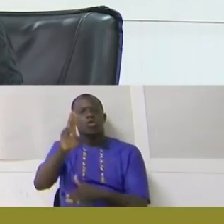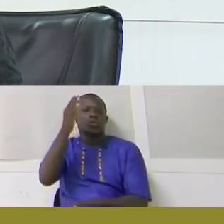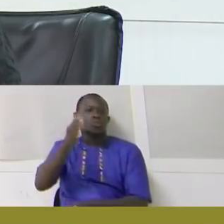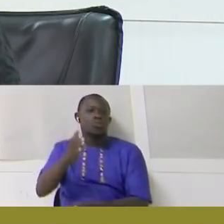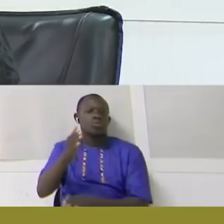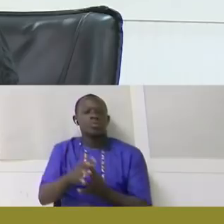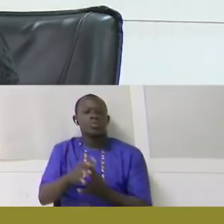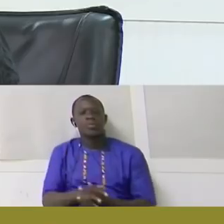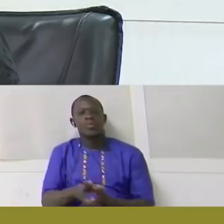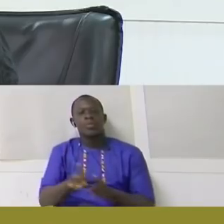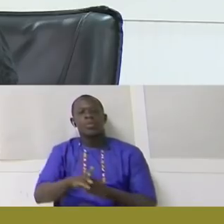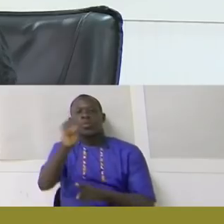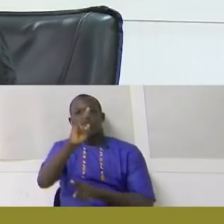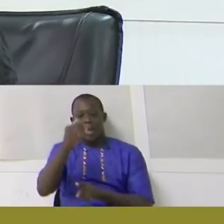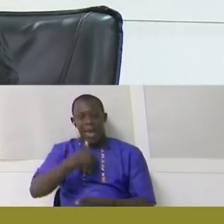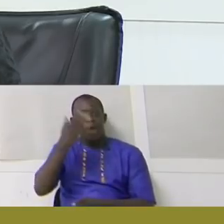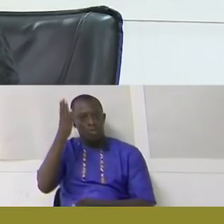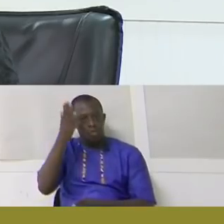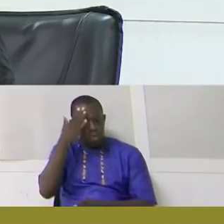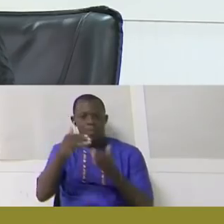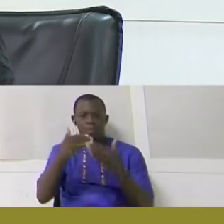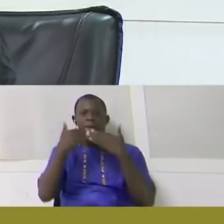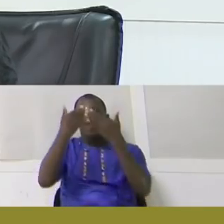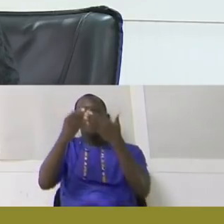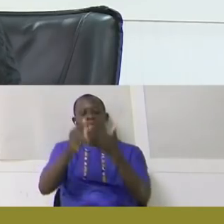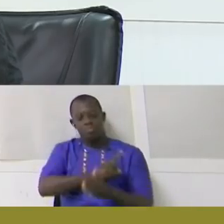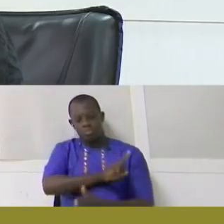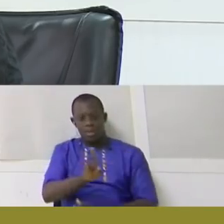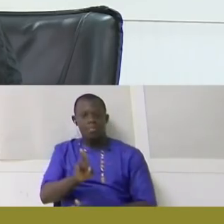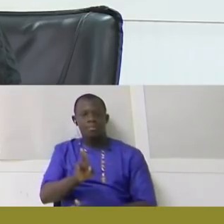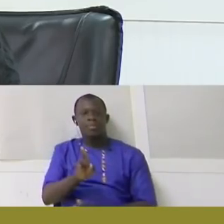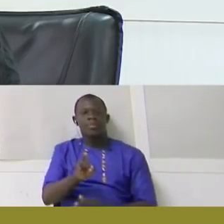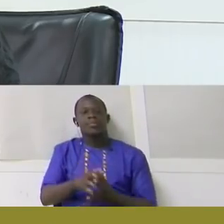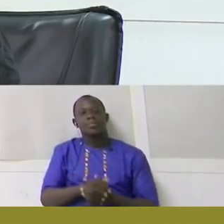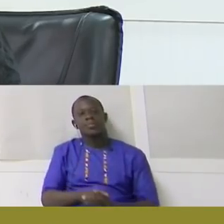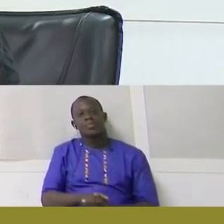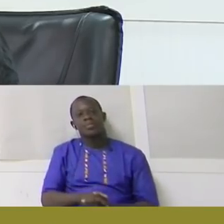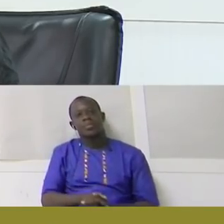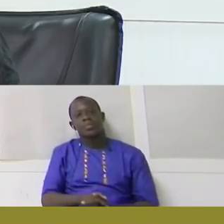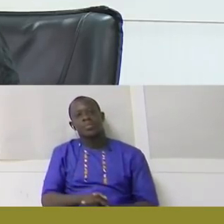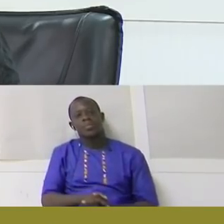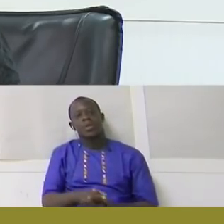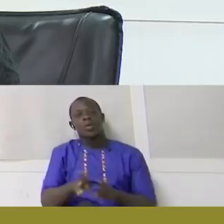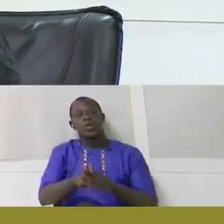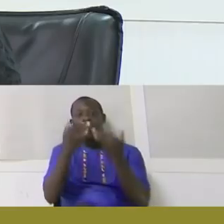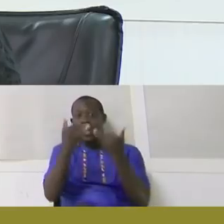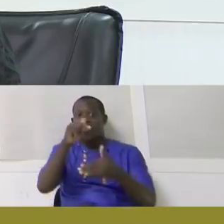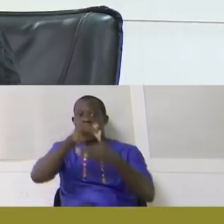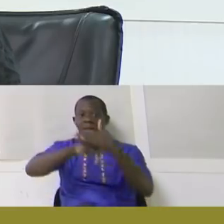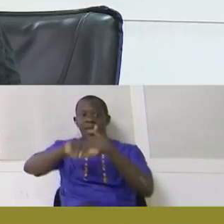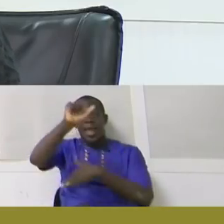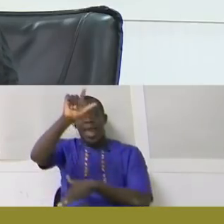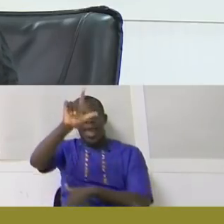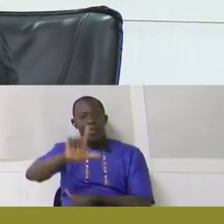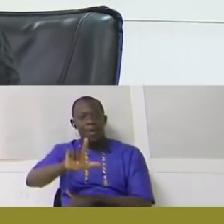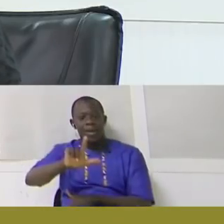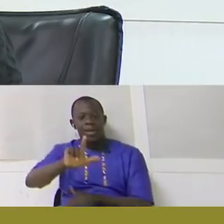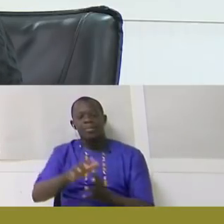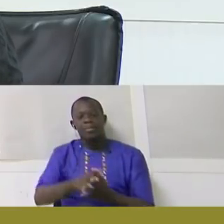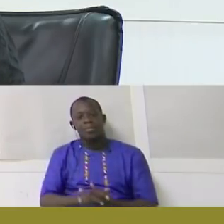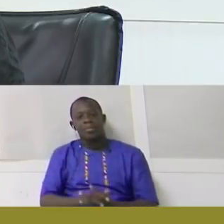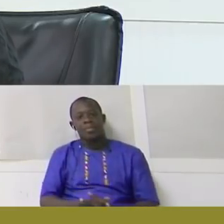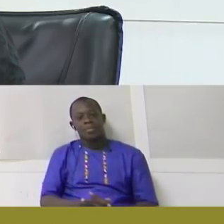or not. Lima si xam ma wax len ko. I told them what I know about it. So si lolu in April. So because of that